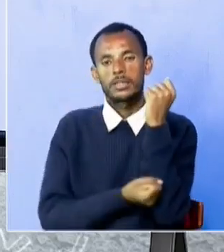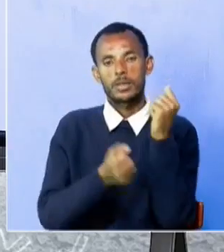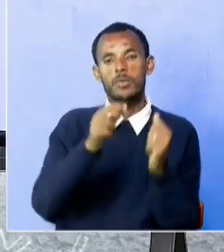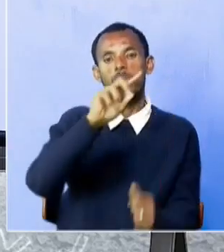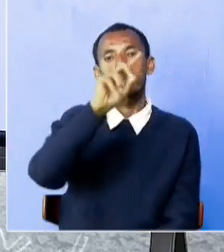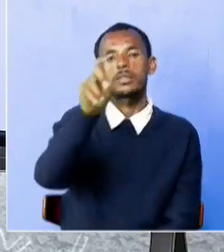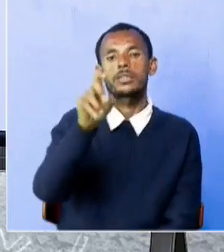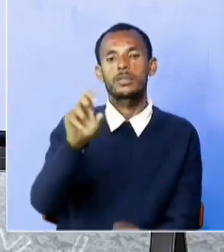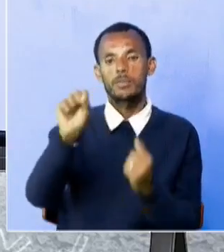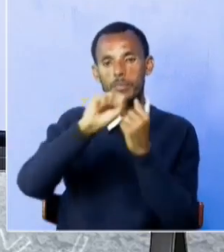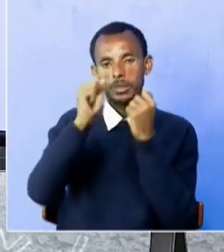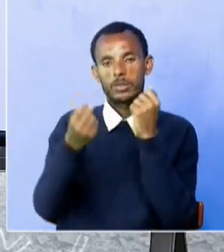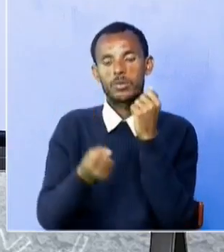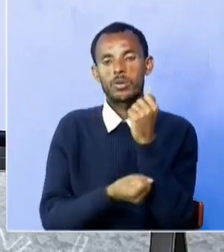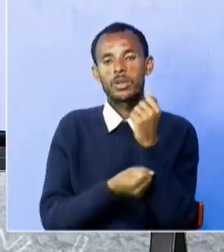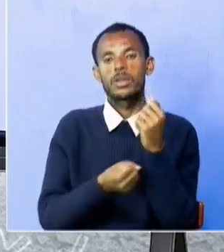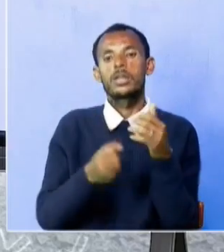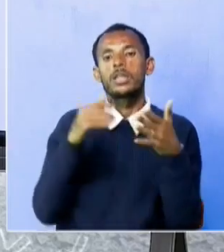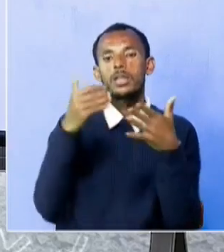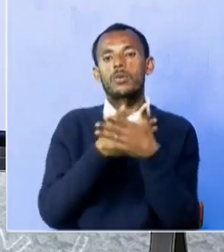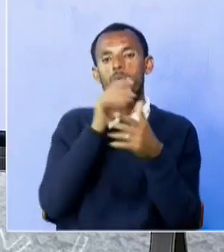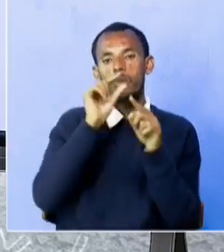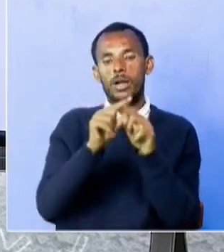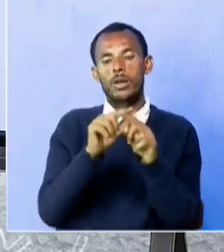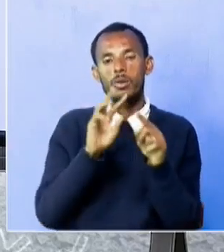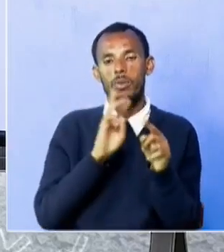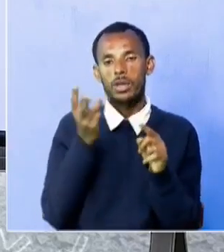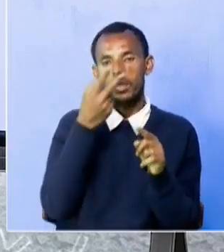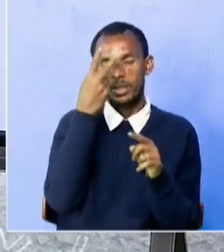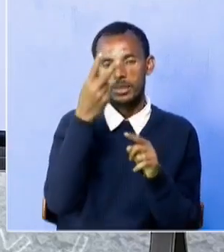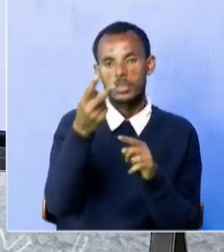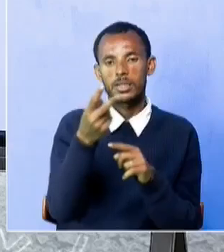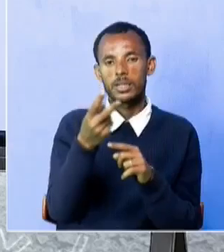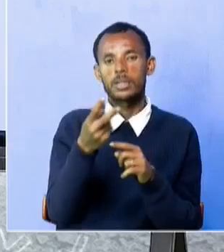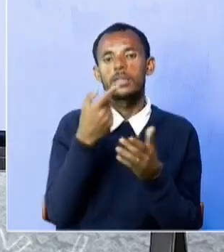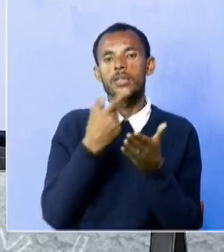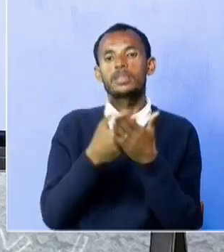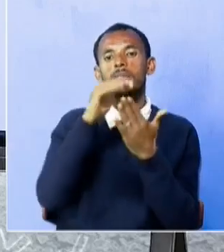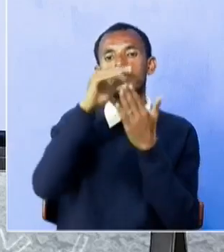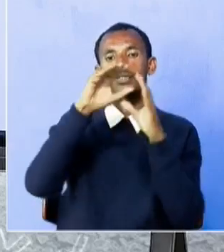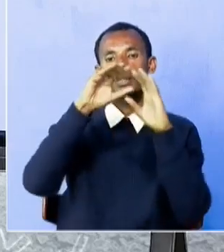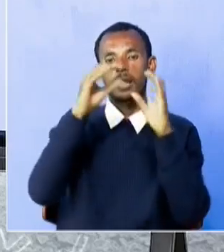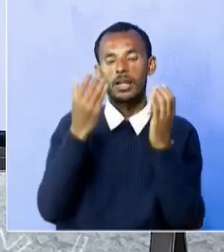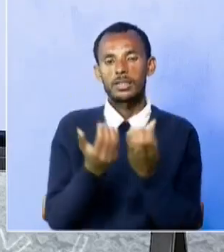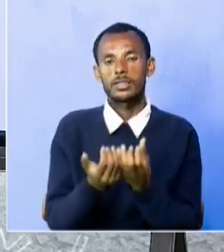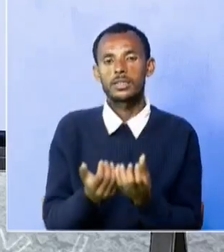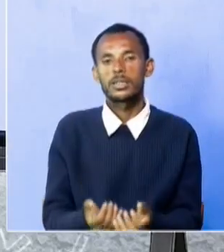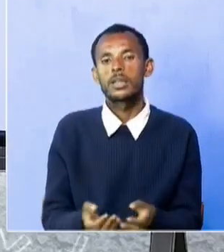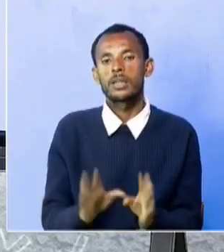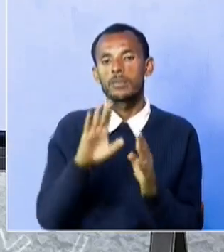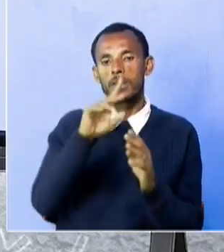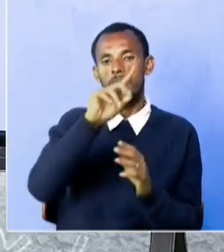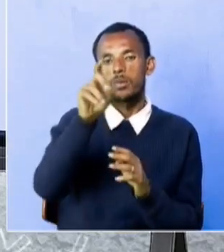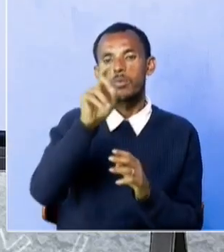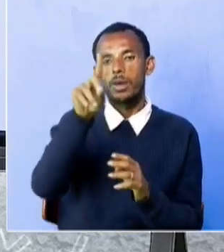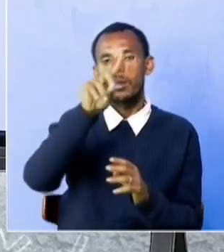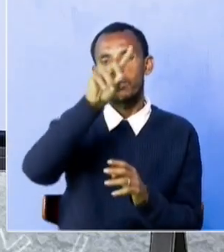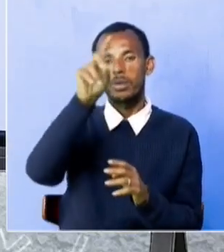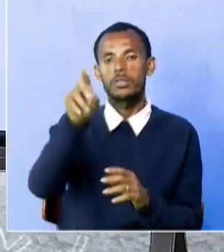question regarding the terminologies that we have seen in this lesson. Okay, let me ask you one